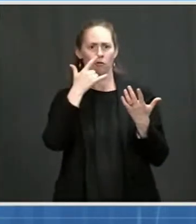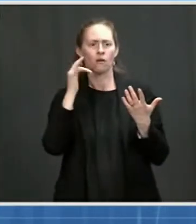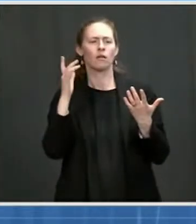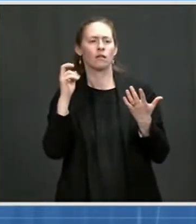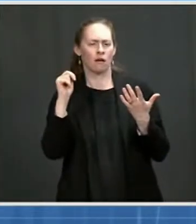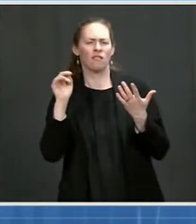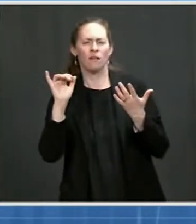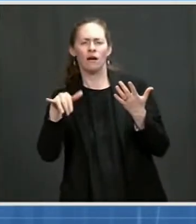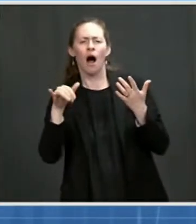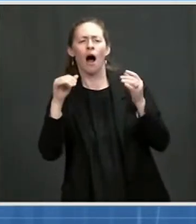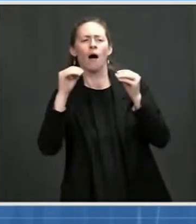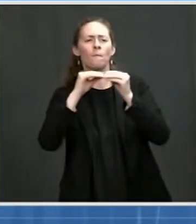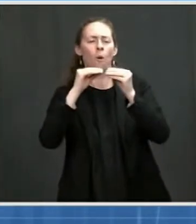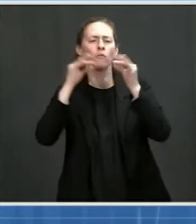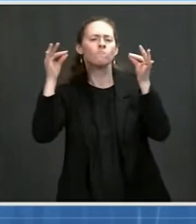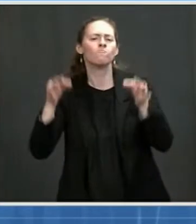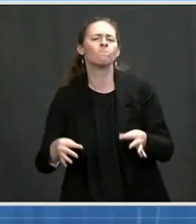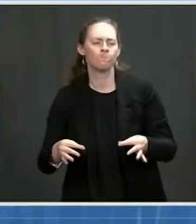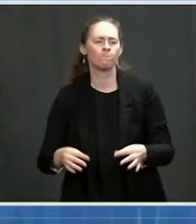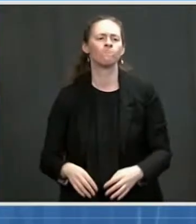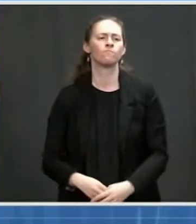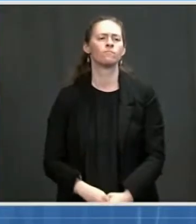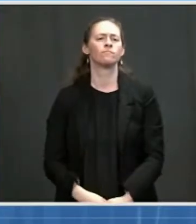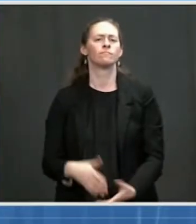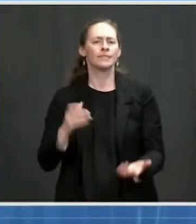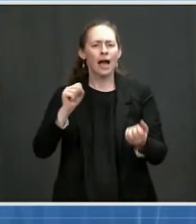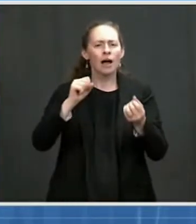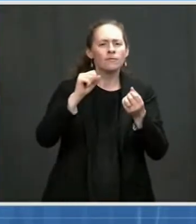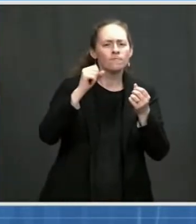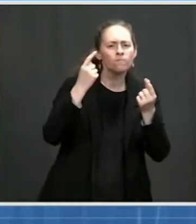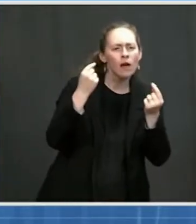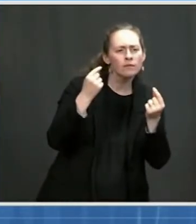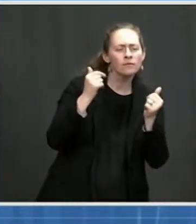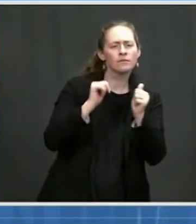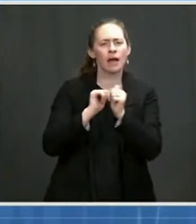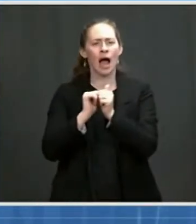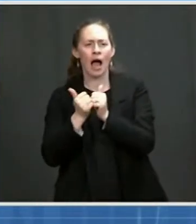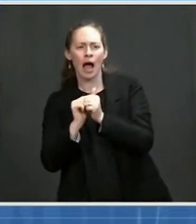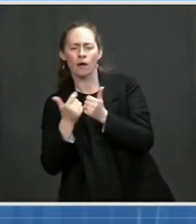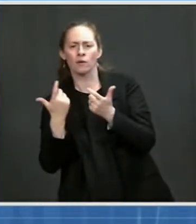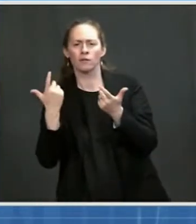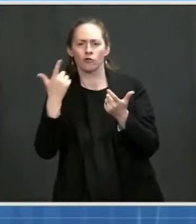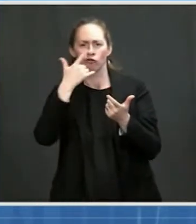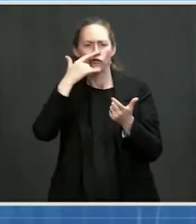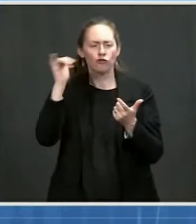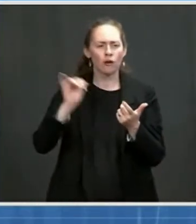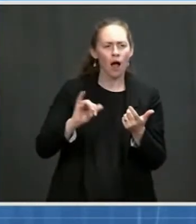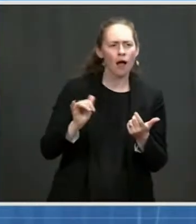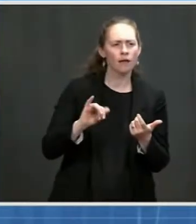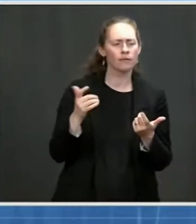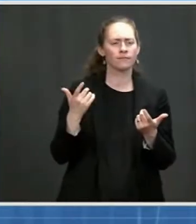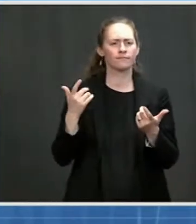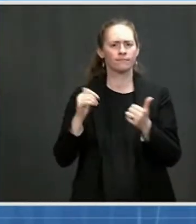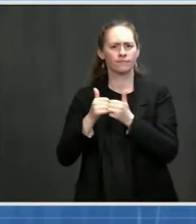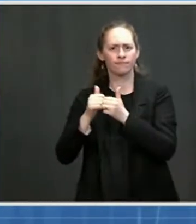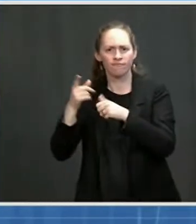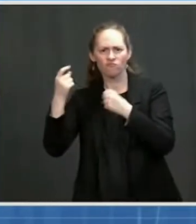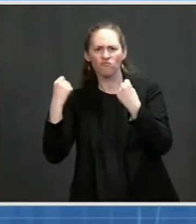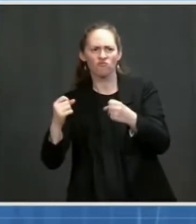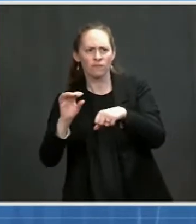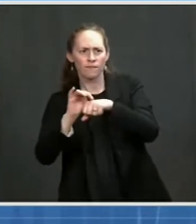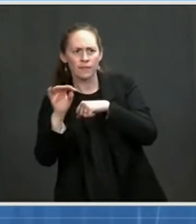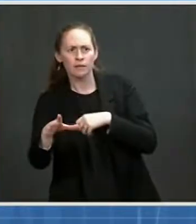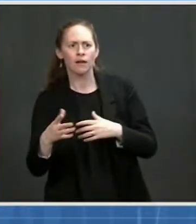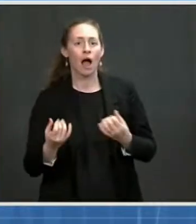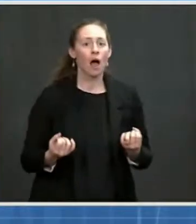level will you start? What is the differential between where you start and where the boost brings you? So the bottom line, I'd like to give you